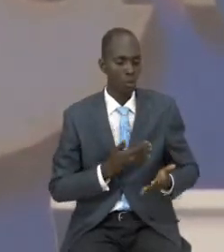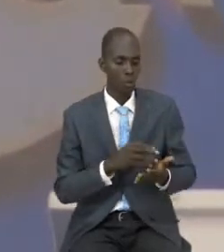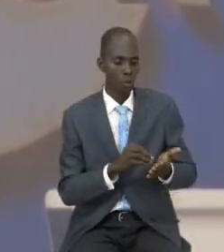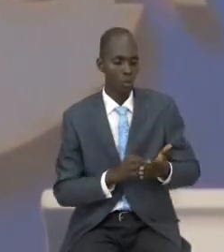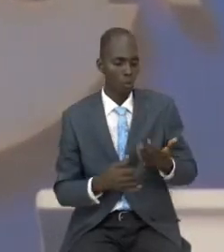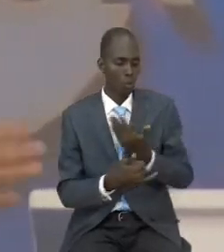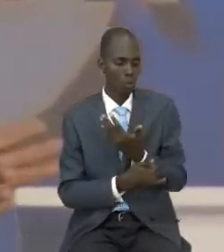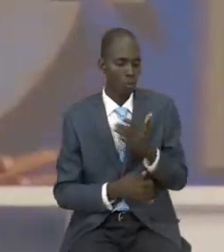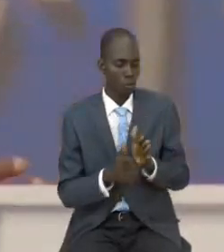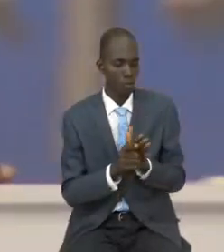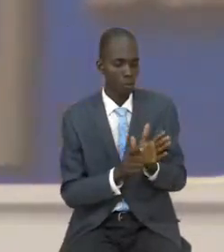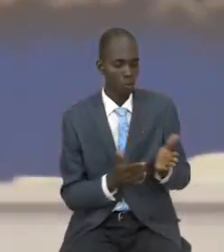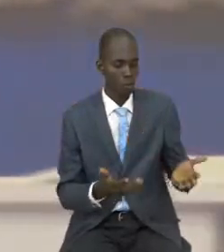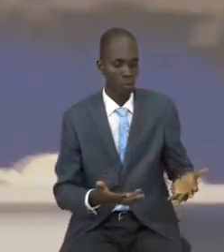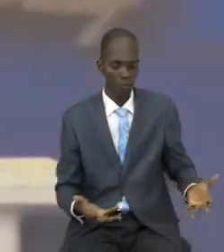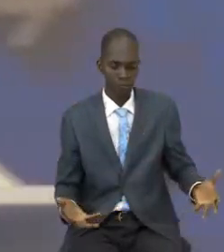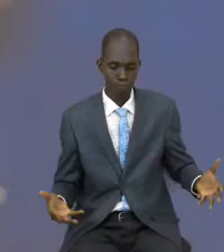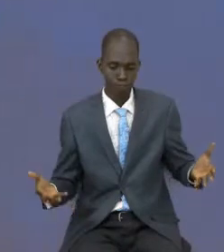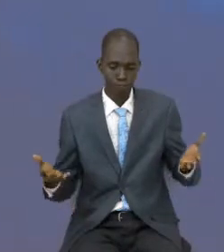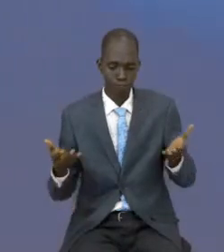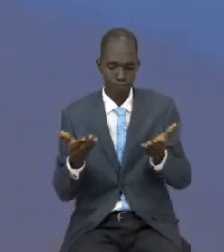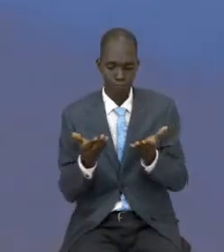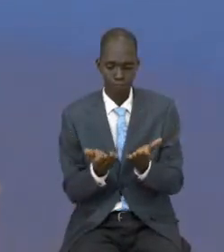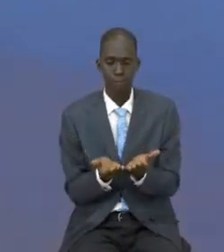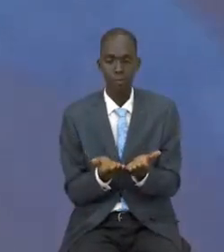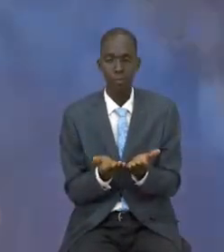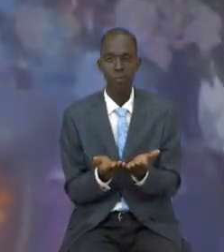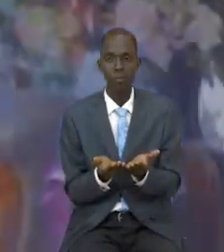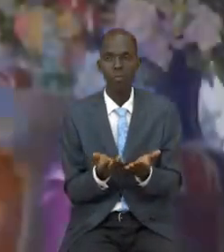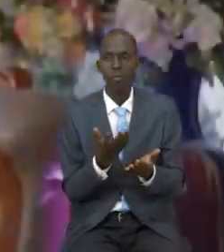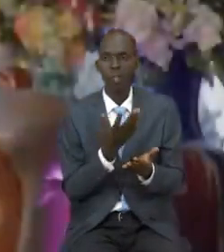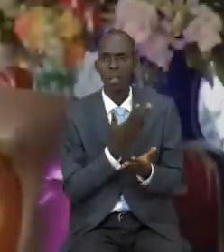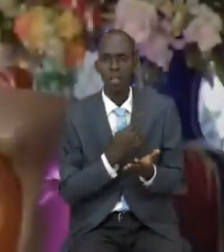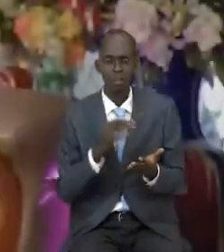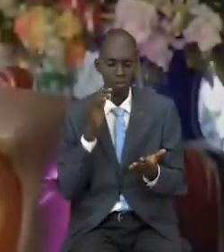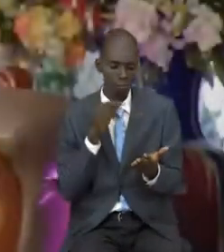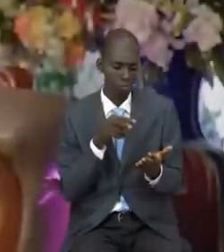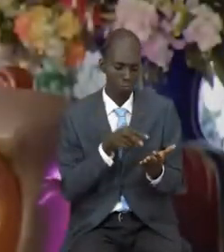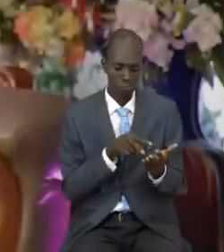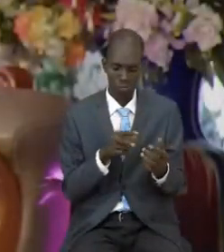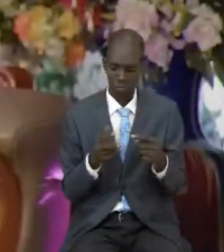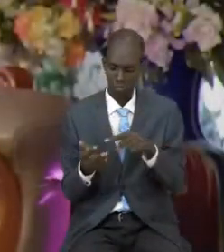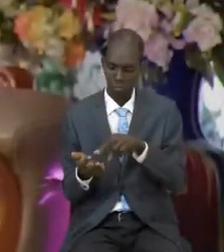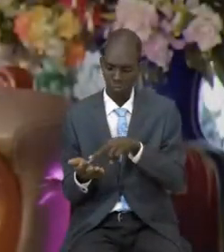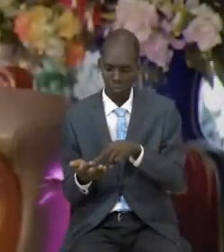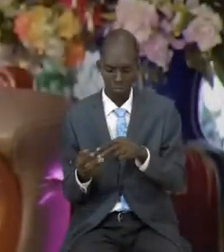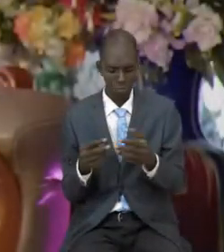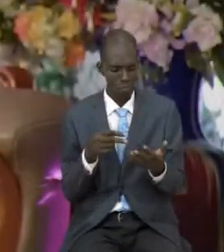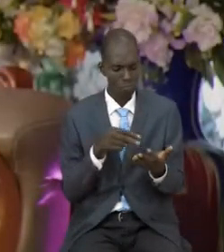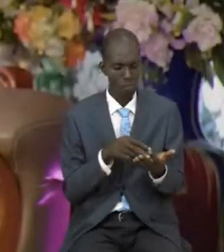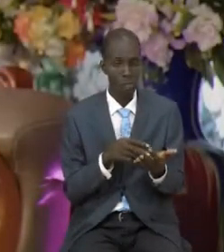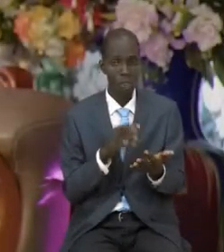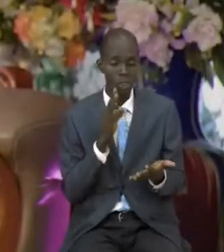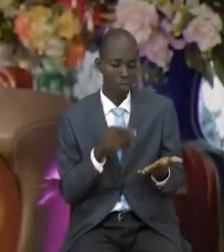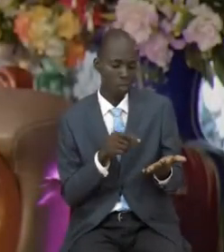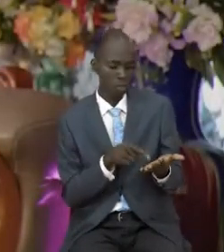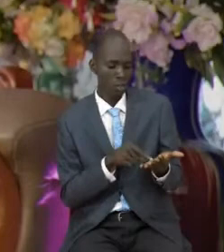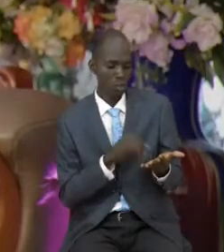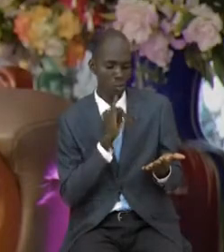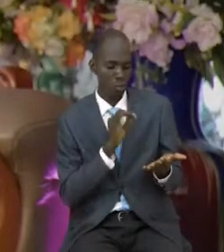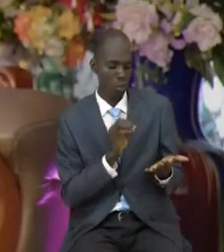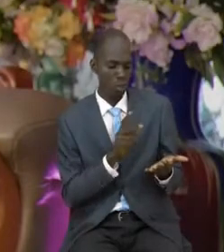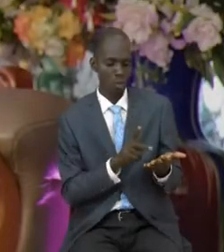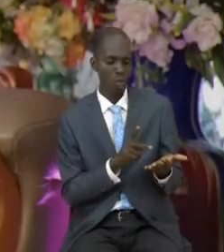here, and is looking at them. And when the constitution of our country is okay for him,